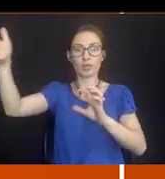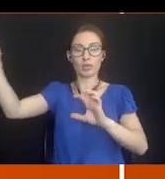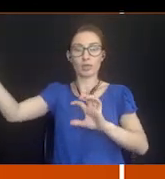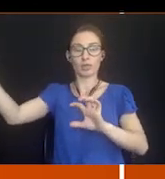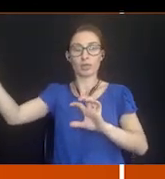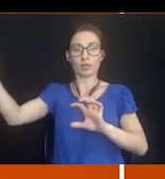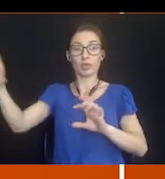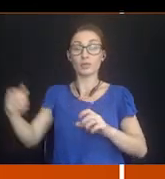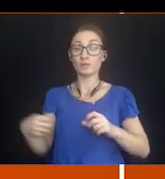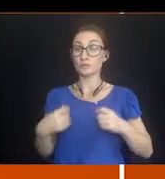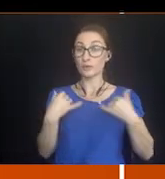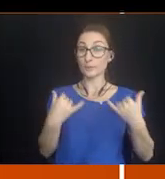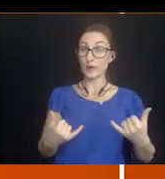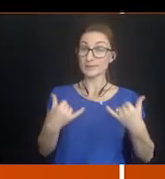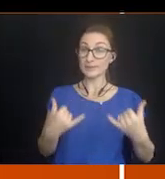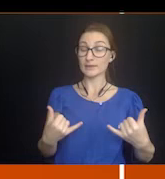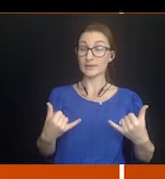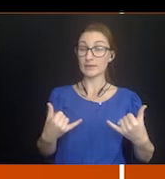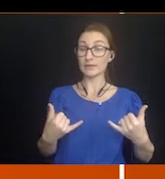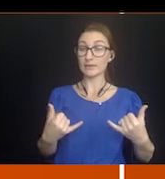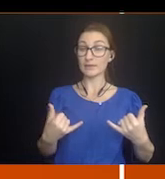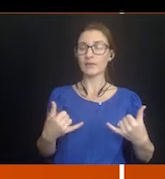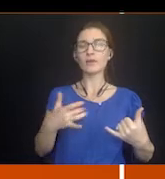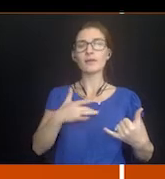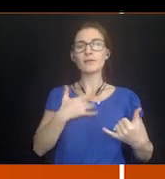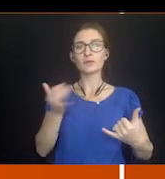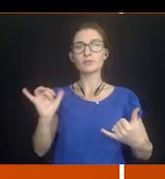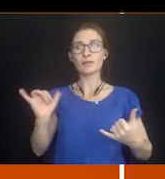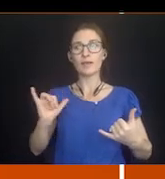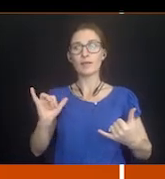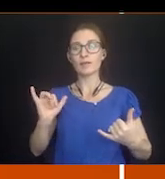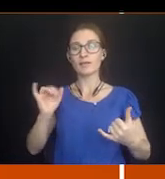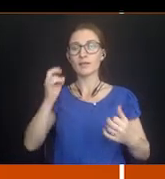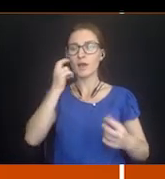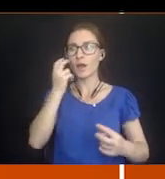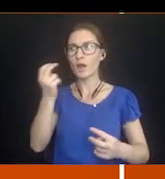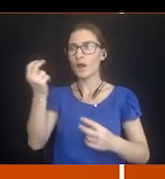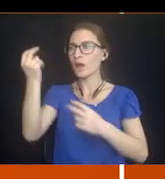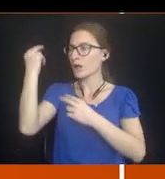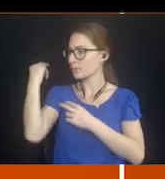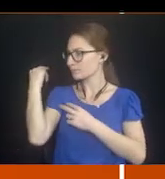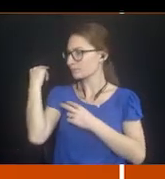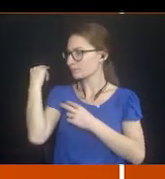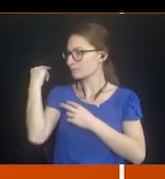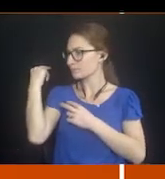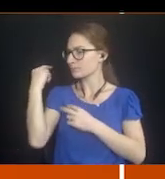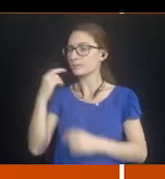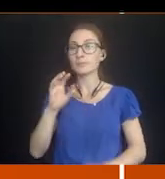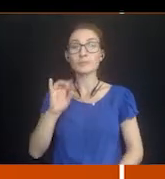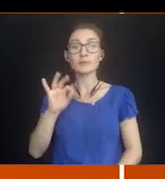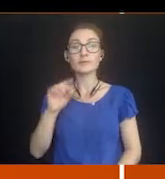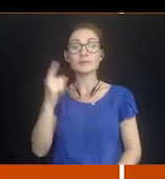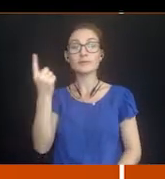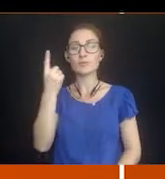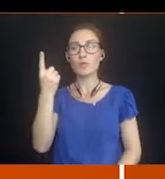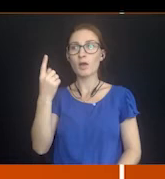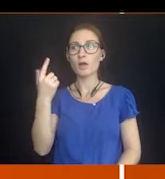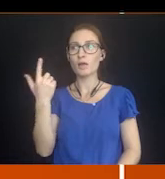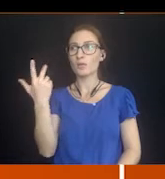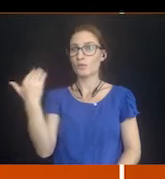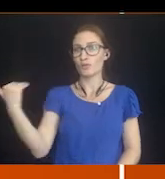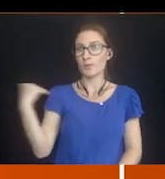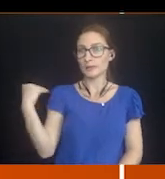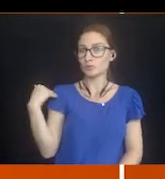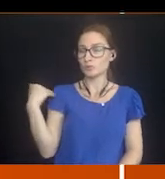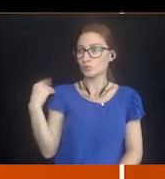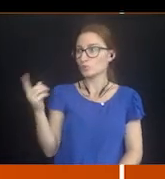time so that you experience the present as if you were actually in the past. So